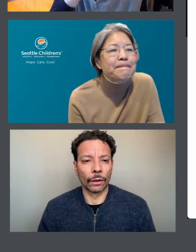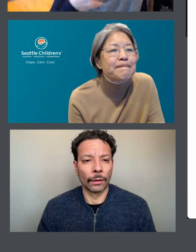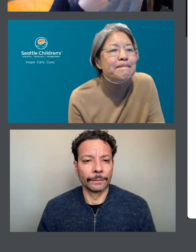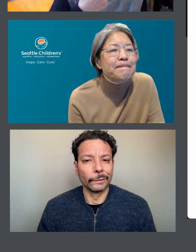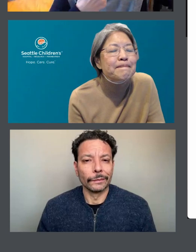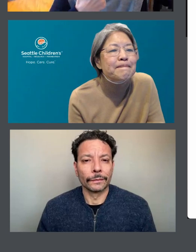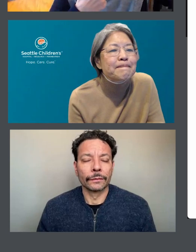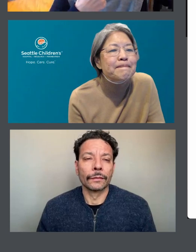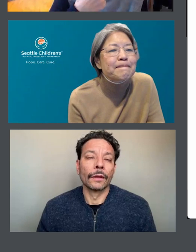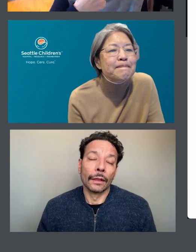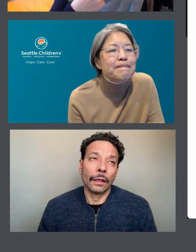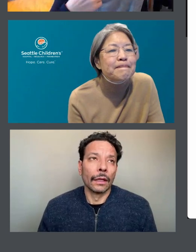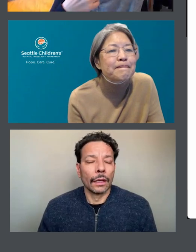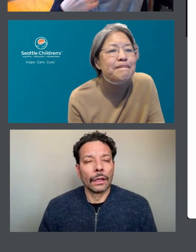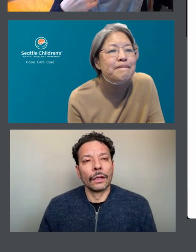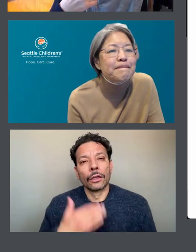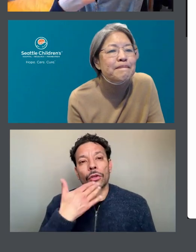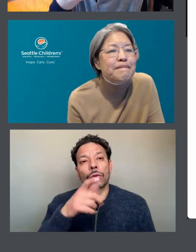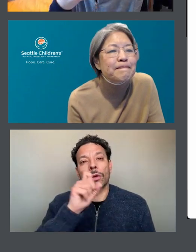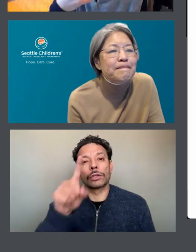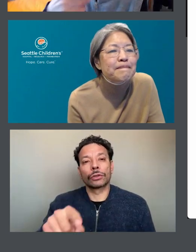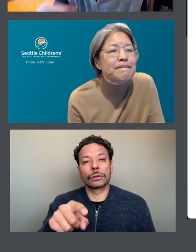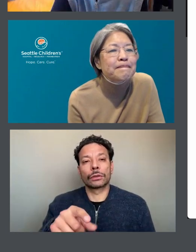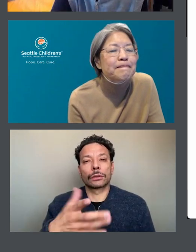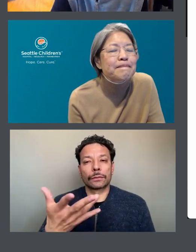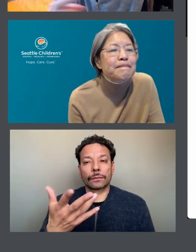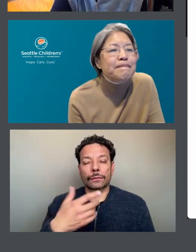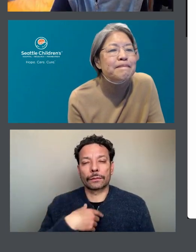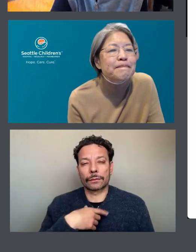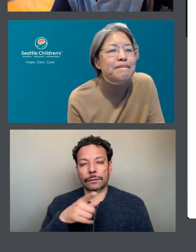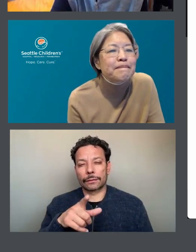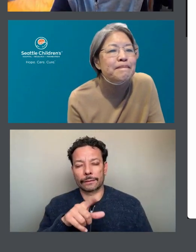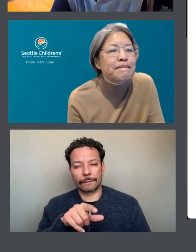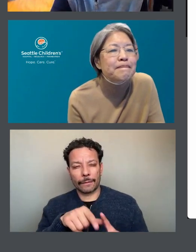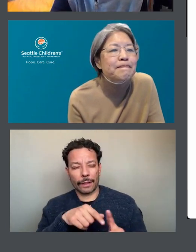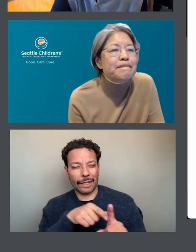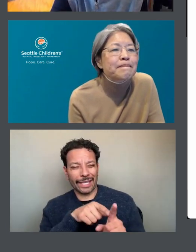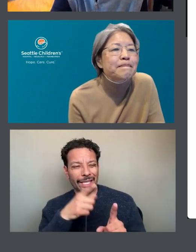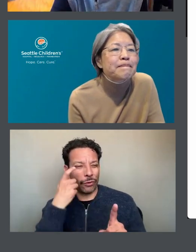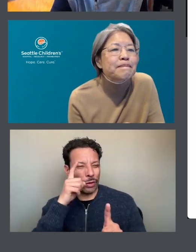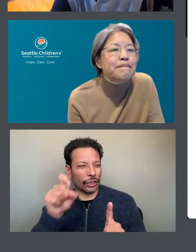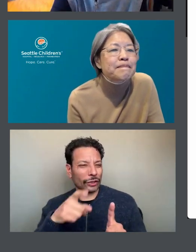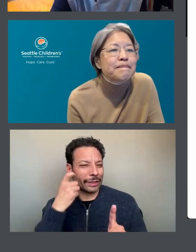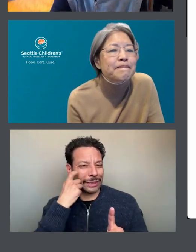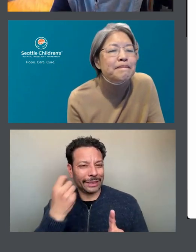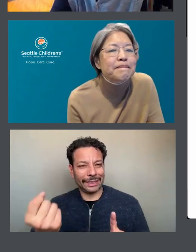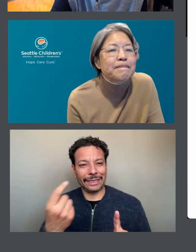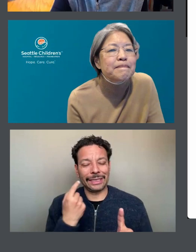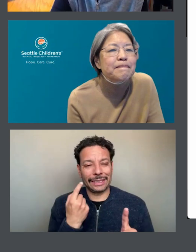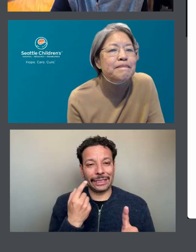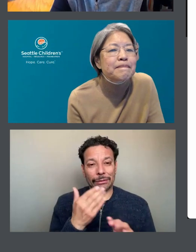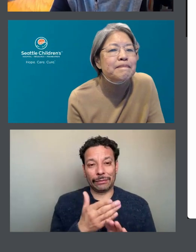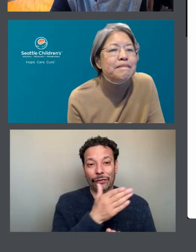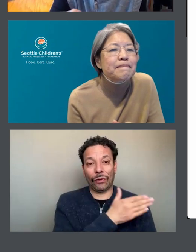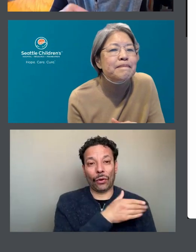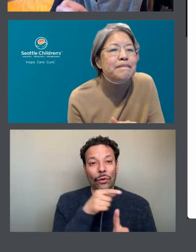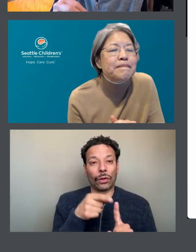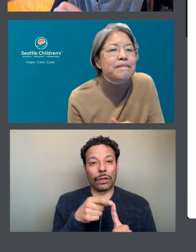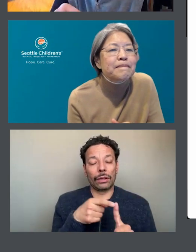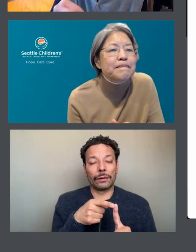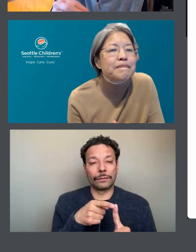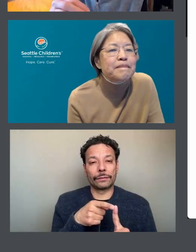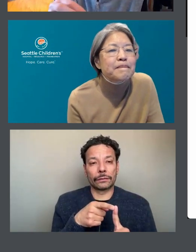That's a good question, because, kind of following up on the question that I was asked earlier,